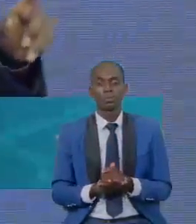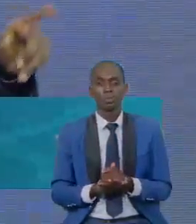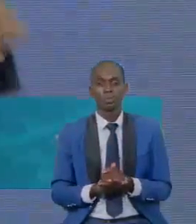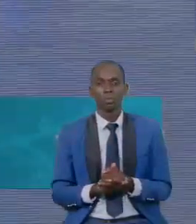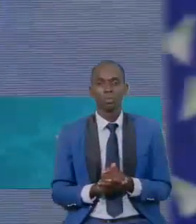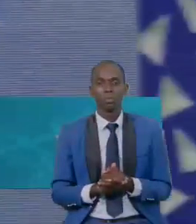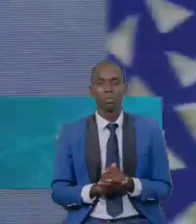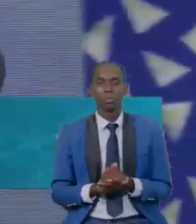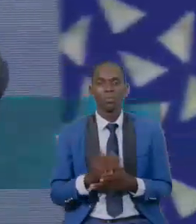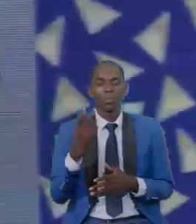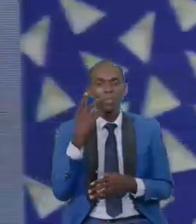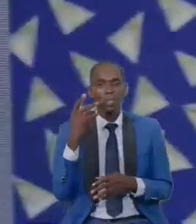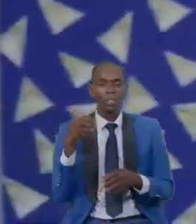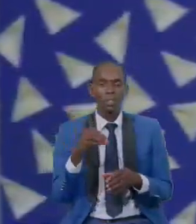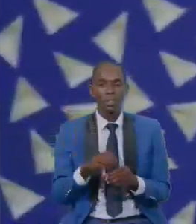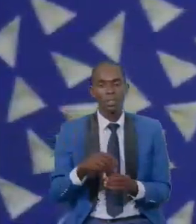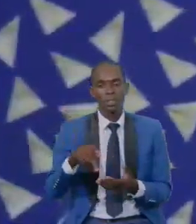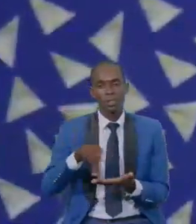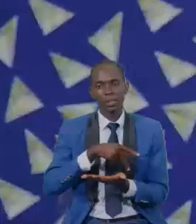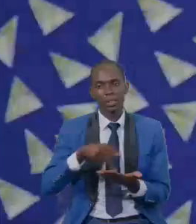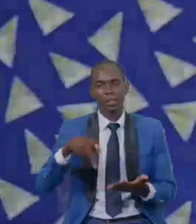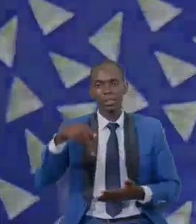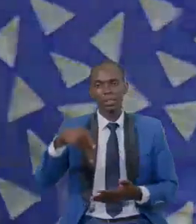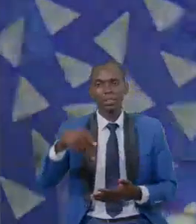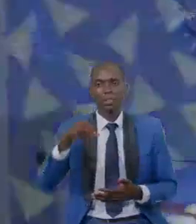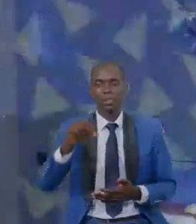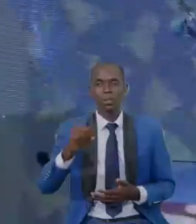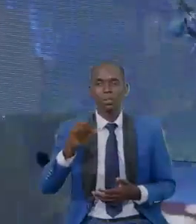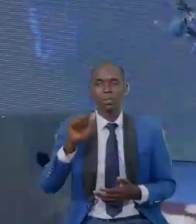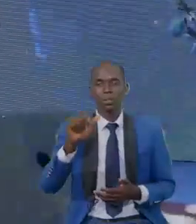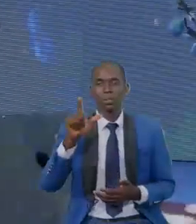Look at Psalm 130, 130.